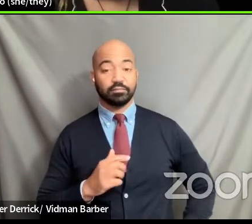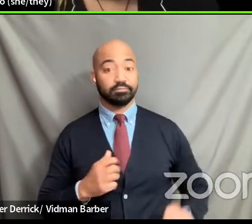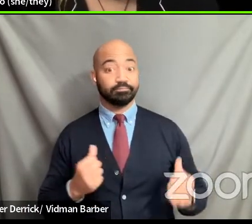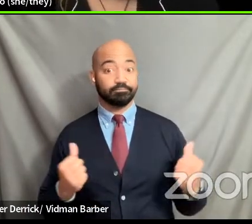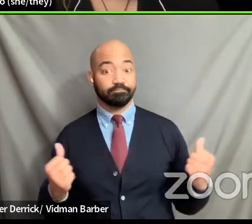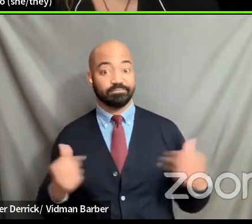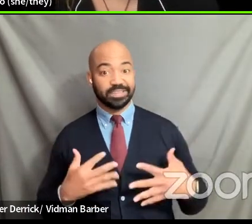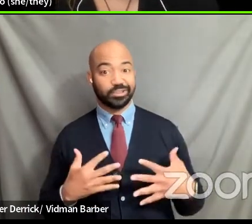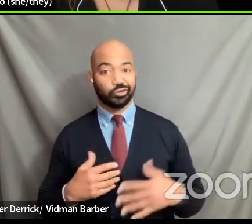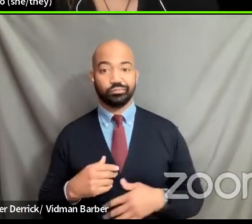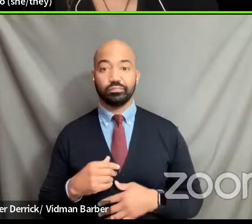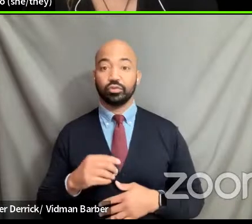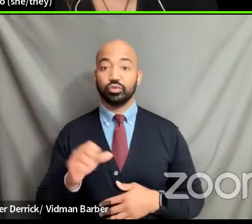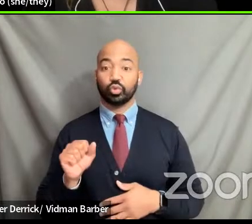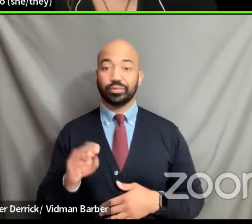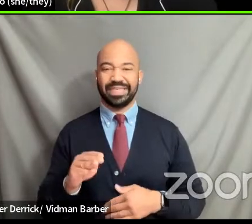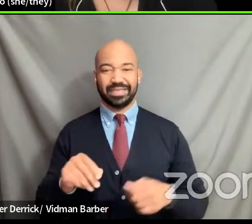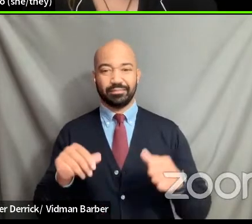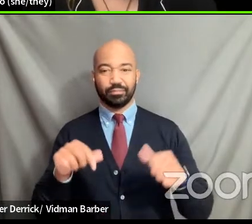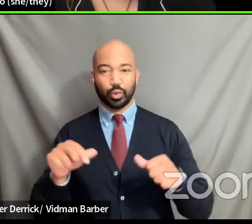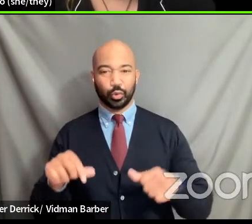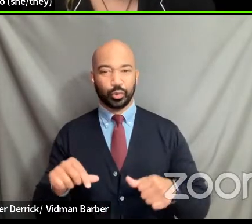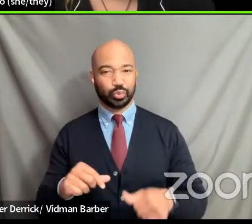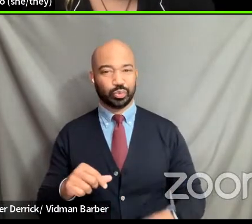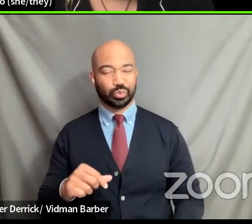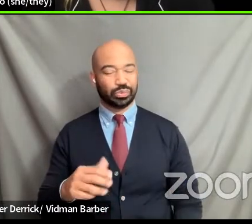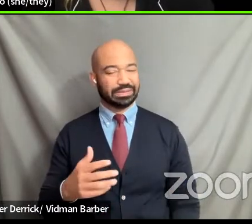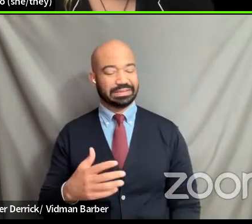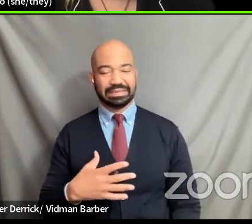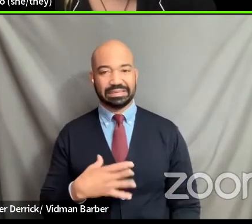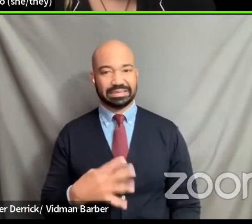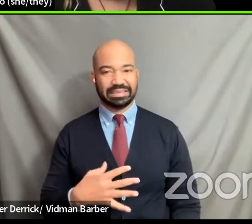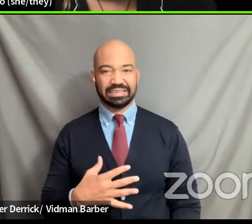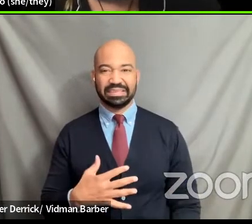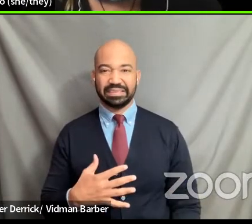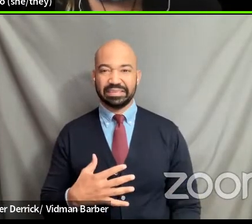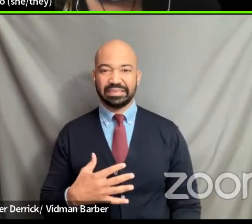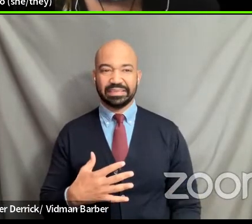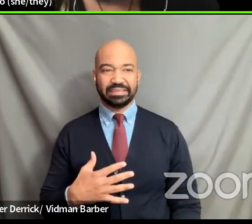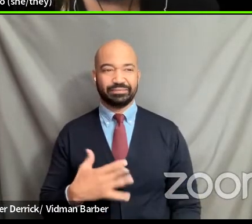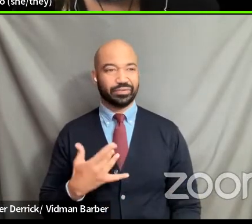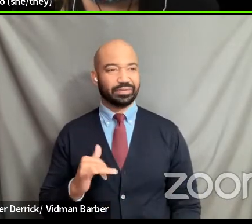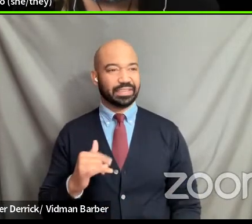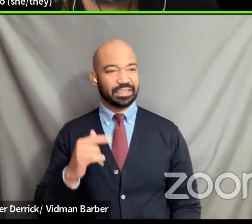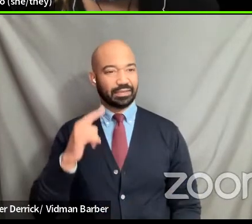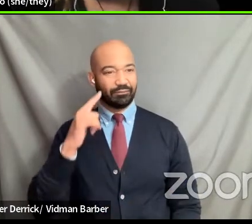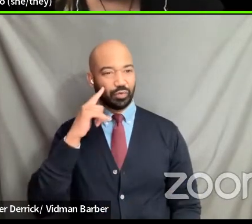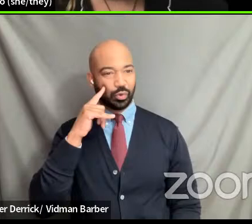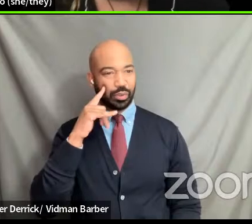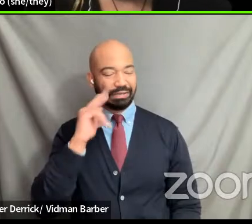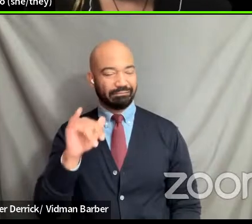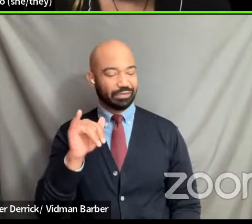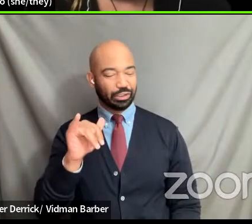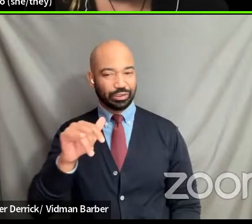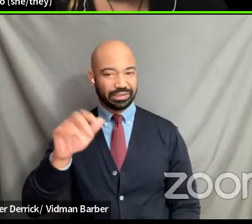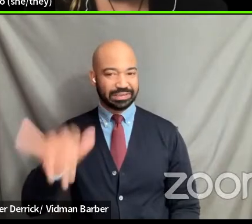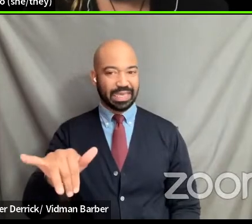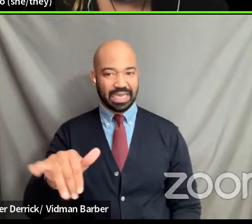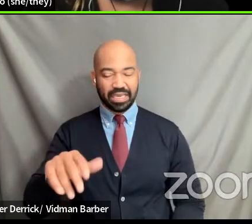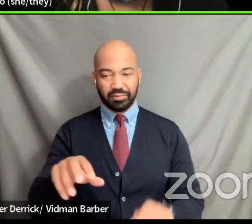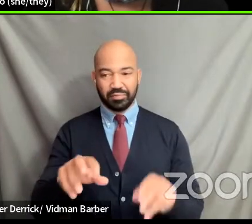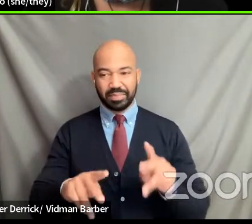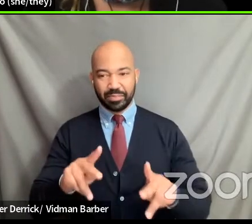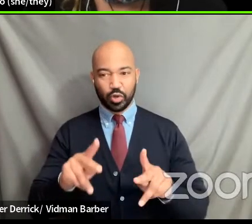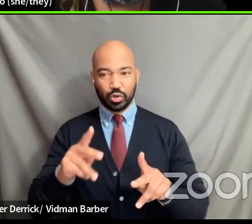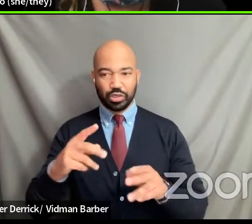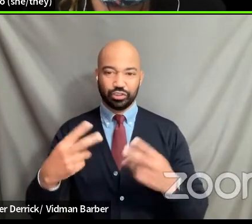just because I don't know. It feels like it's going to be permanent. I'm going to get judged a lot, and I was